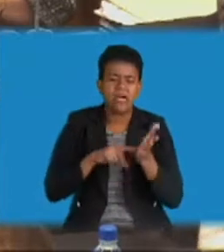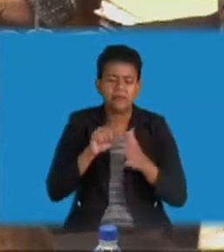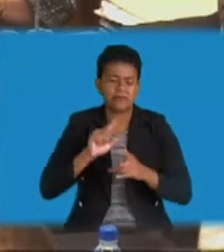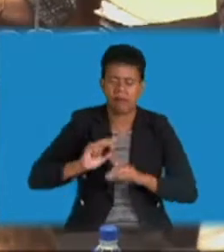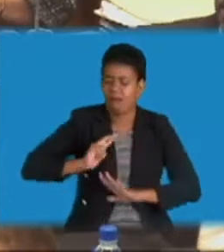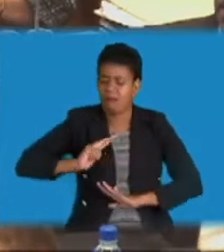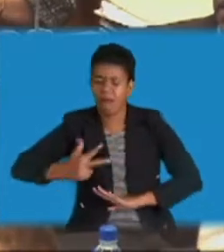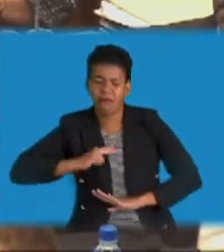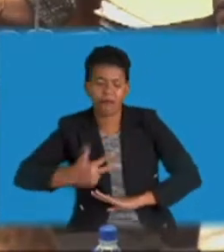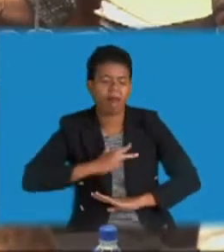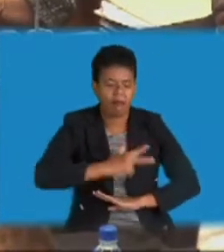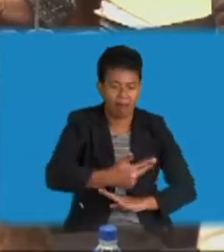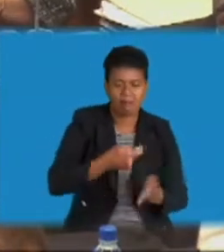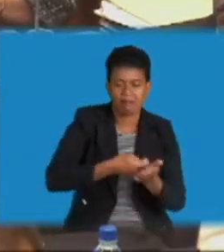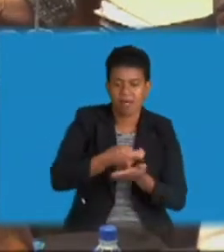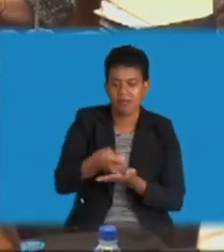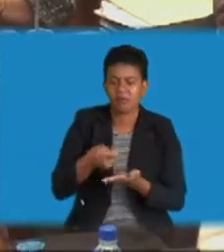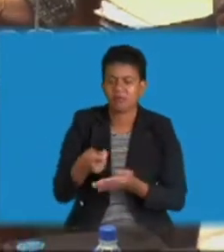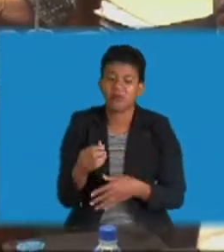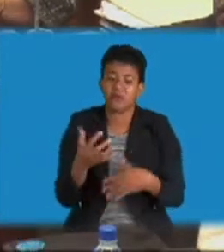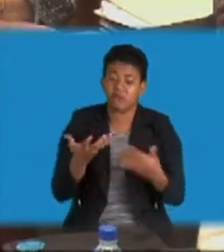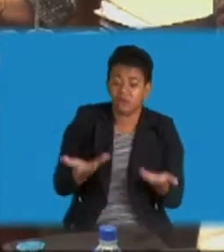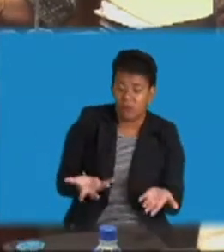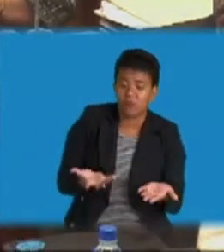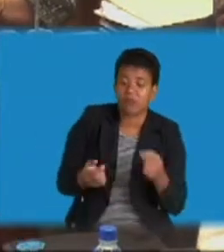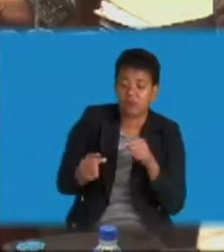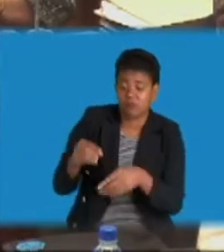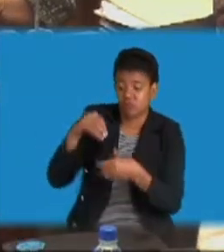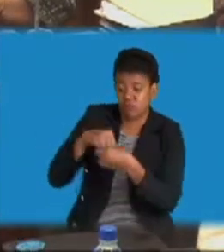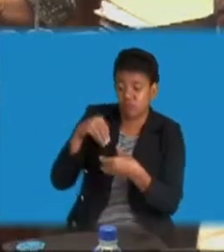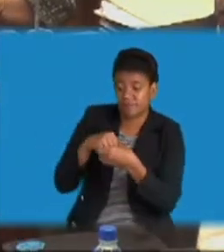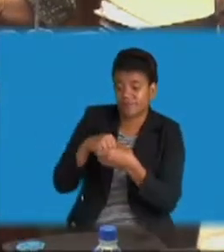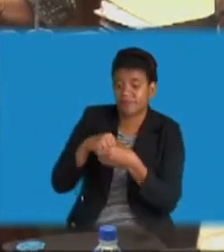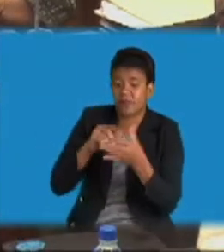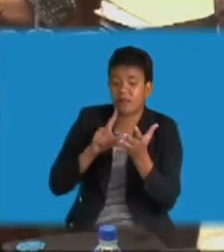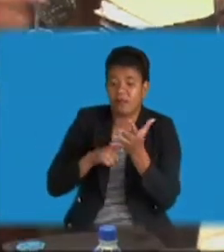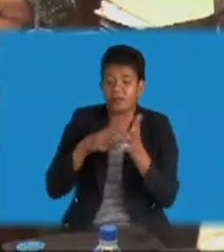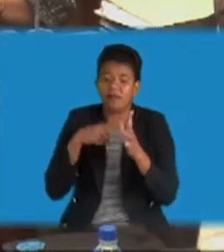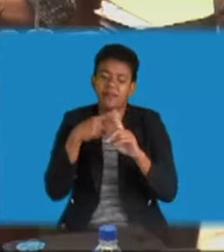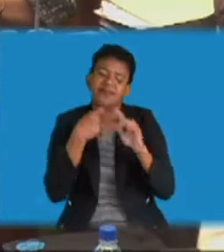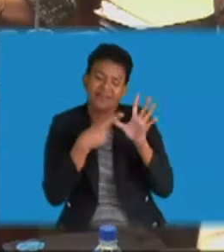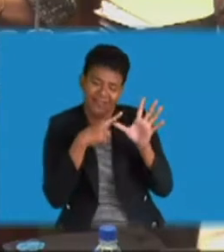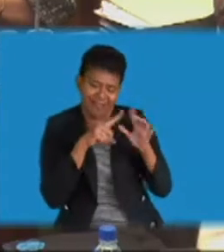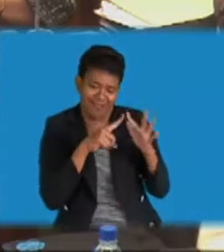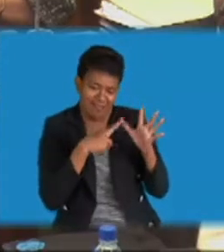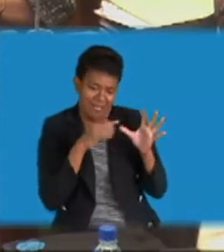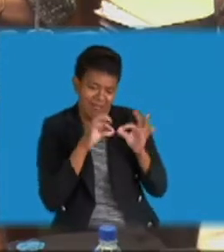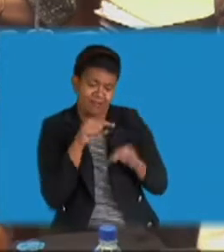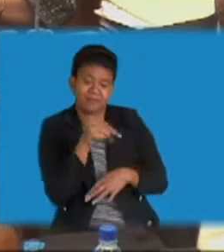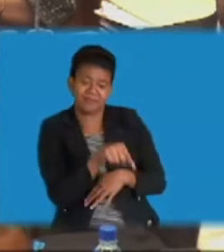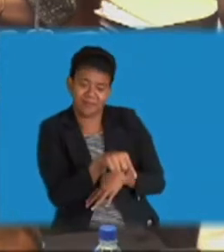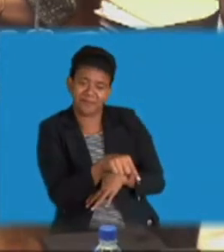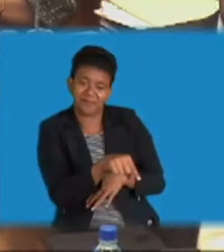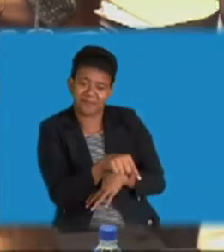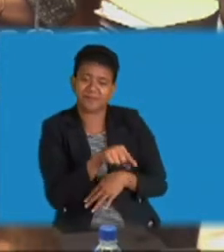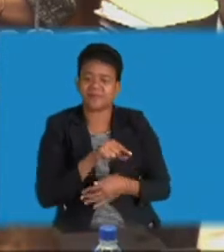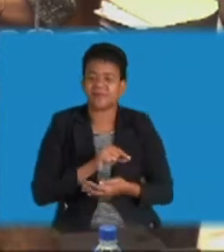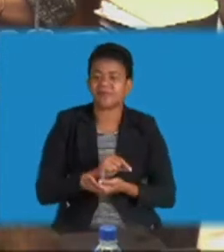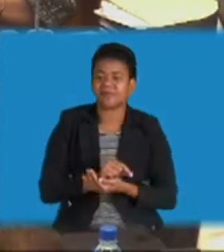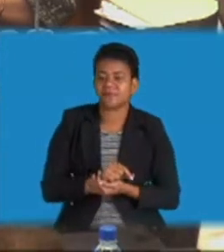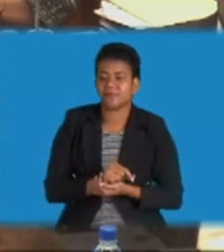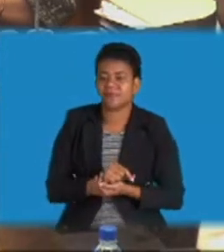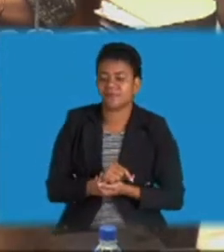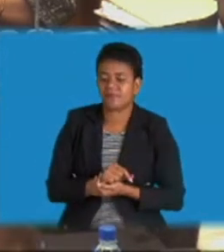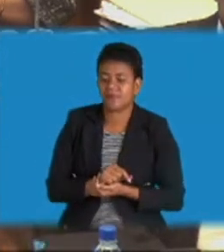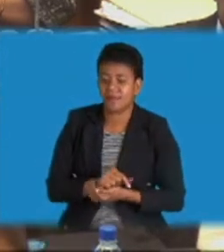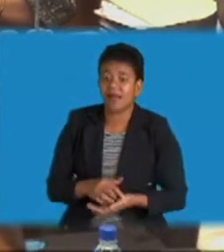that qualifies everyone, including Lakemba and also the landowners that lease the land to Fiji Pine, under the scheme, under